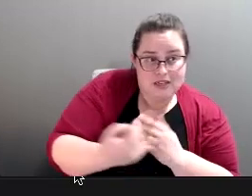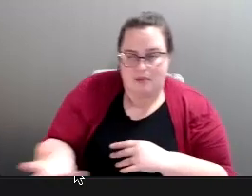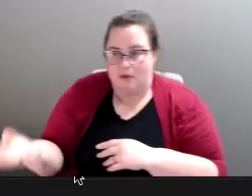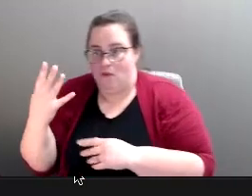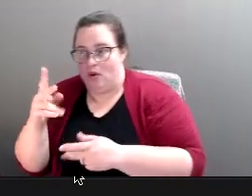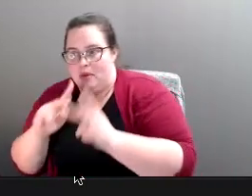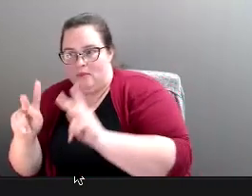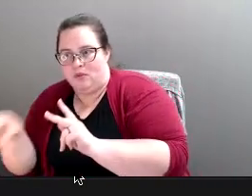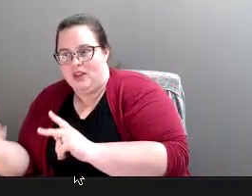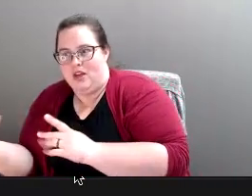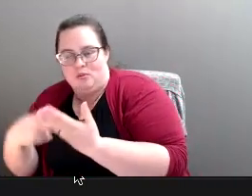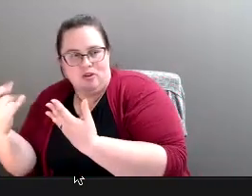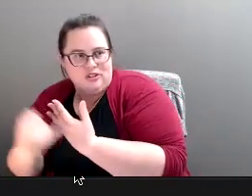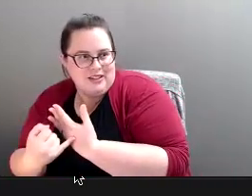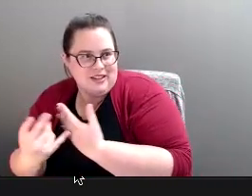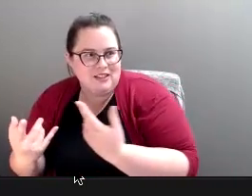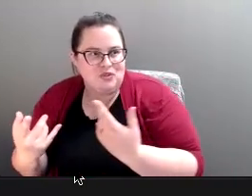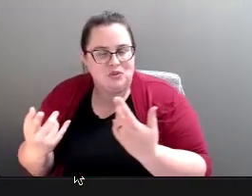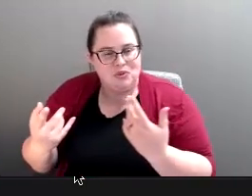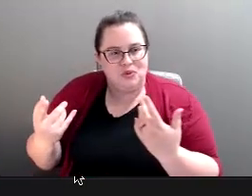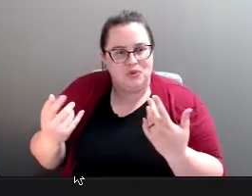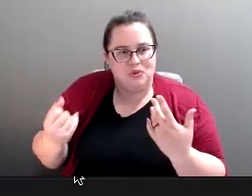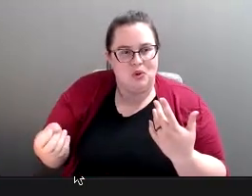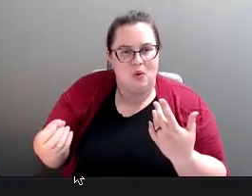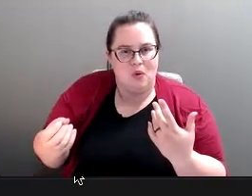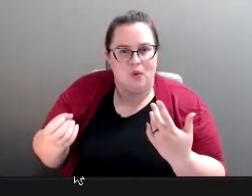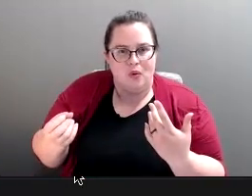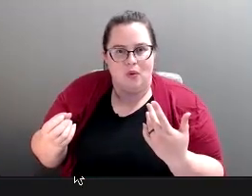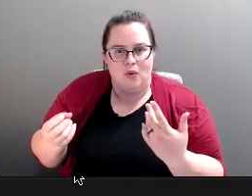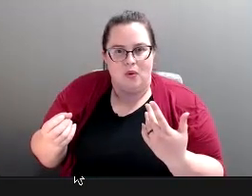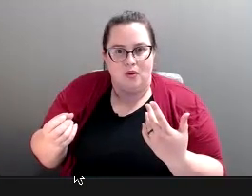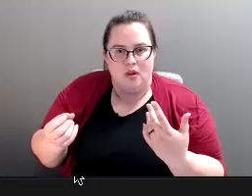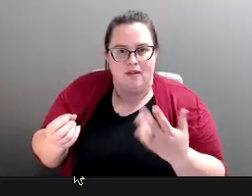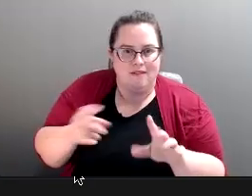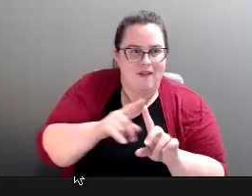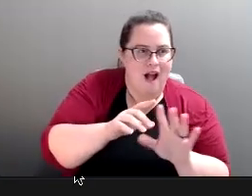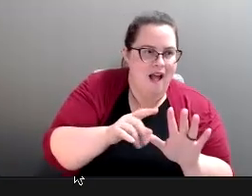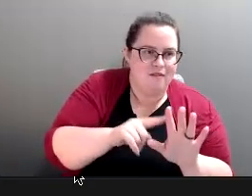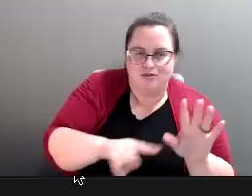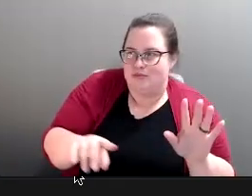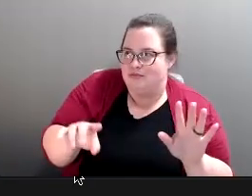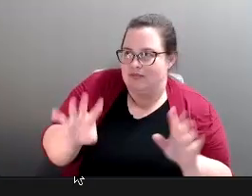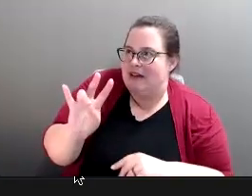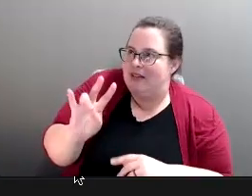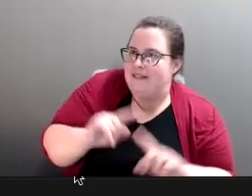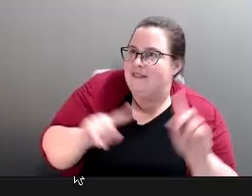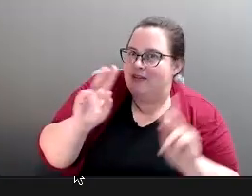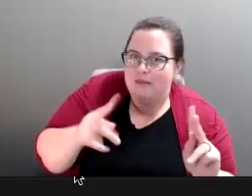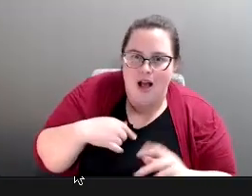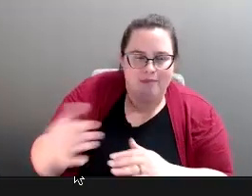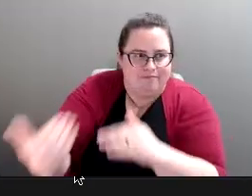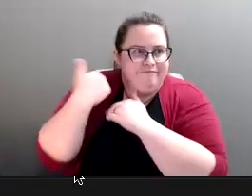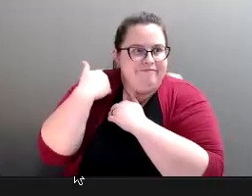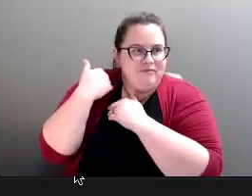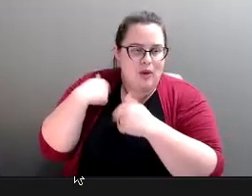people on the other project, So somewhere between 5 and 7 people, I'm doing that, and I had to rely